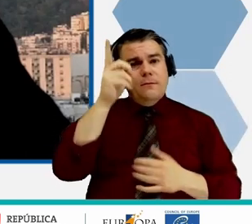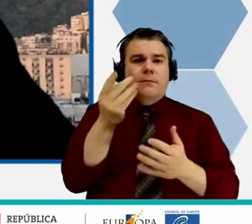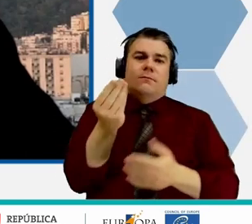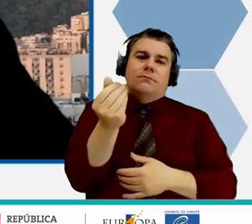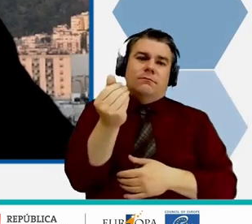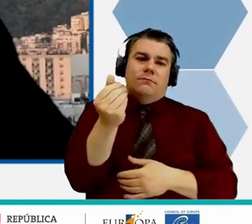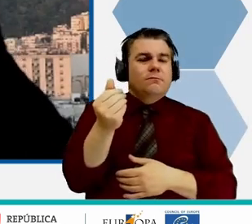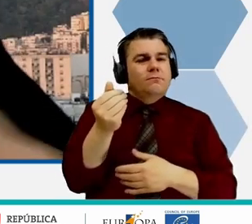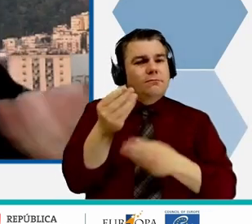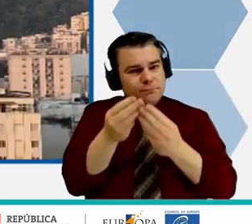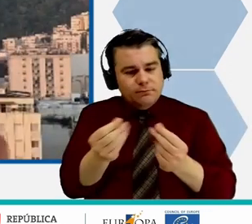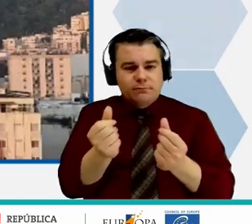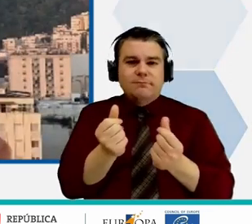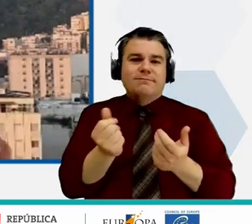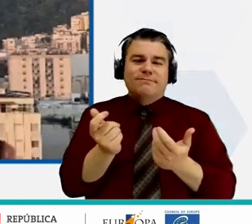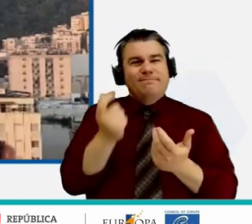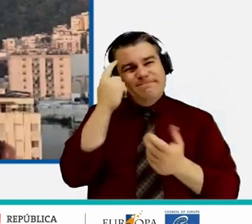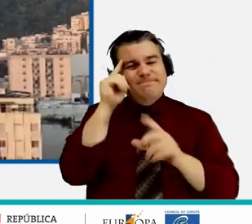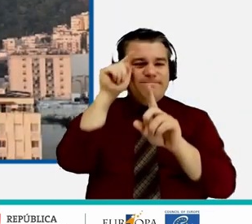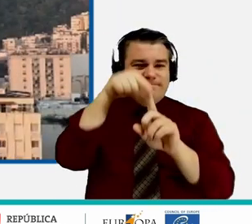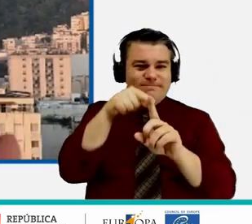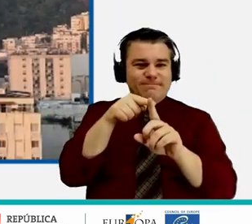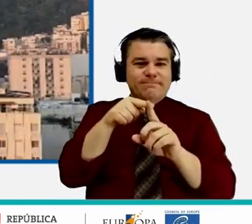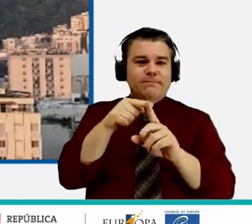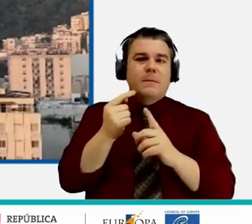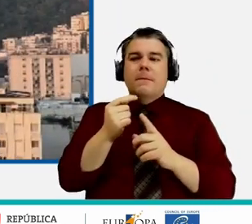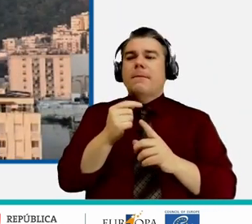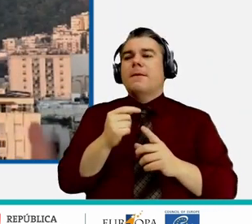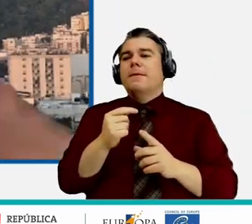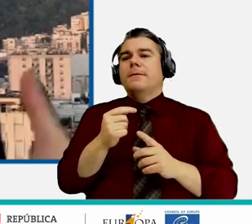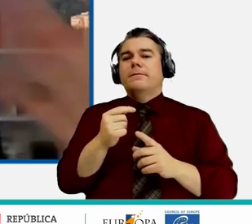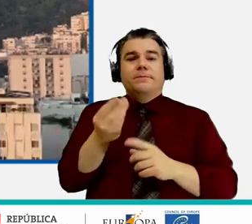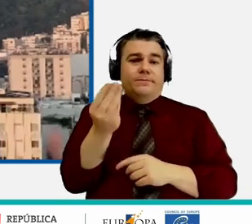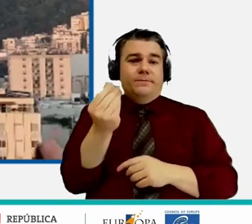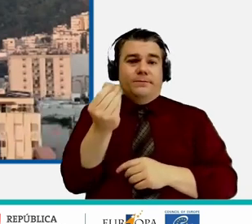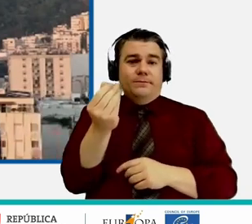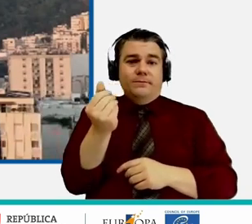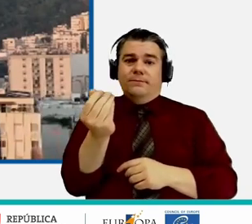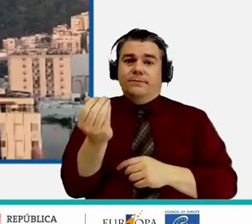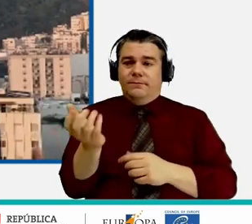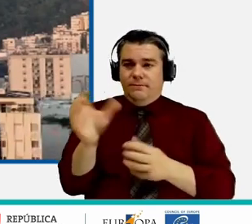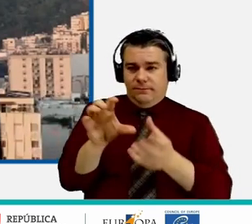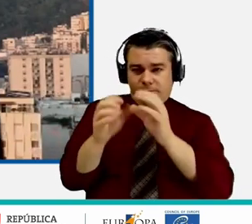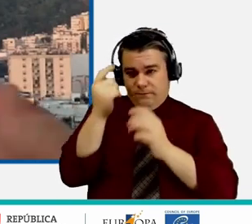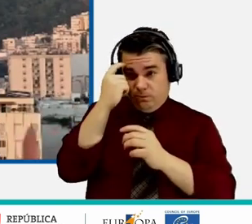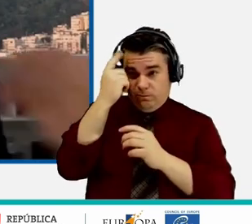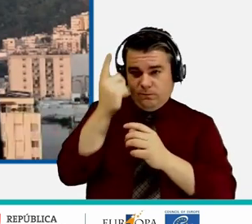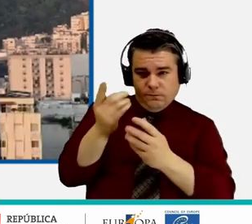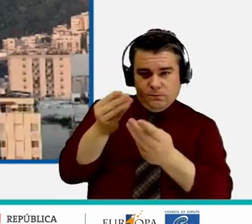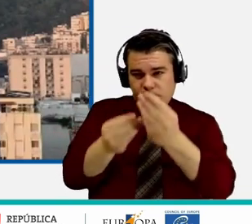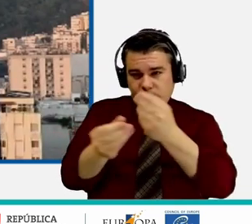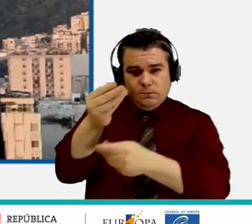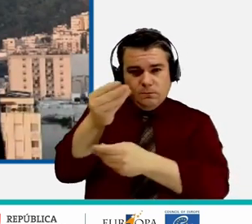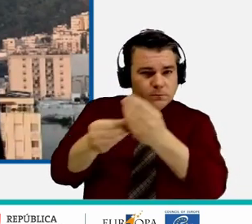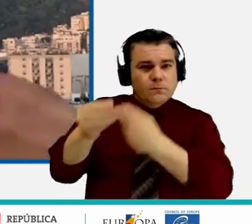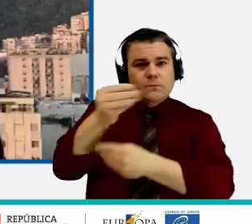So the idea is that we incubate financial instruments and ideas of financial instruments that we can help to